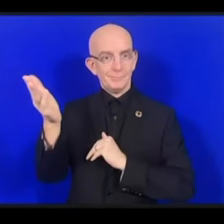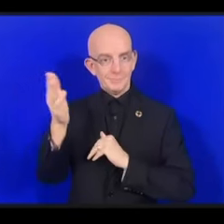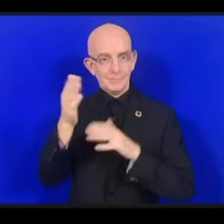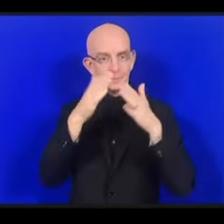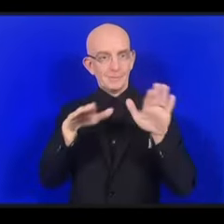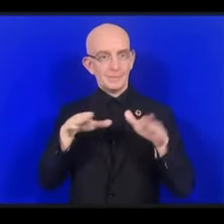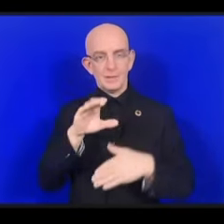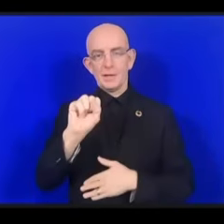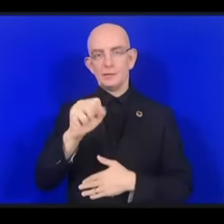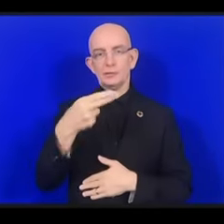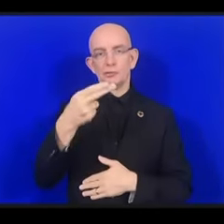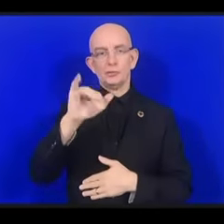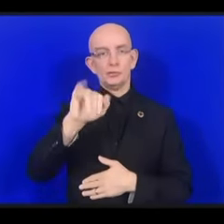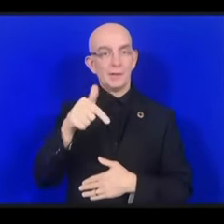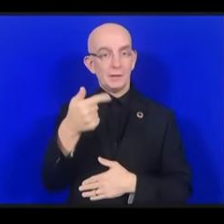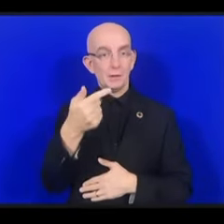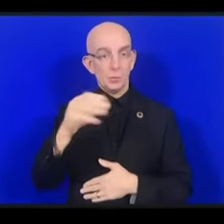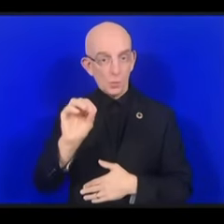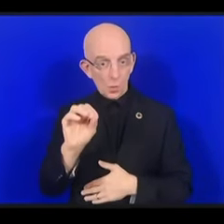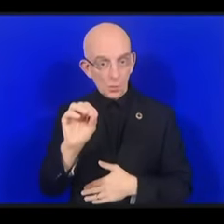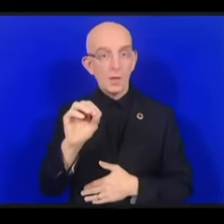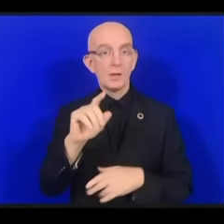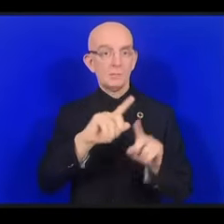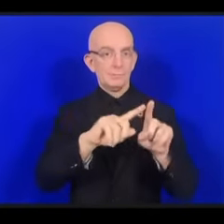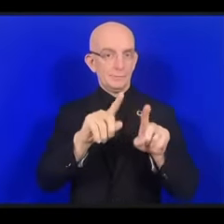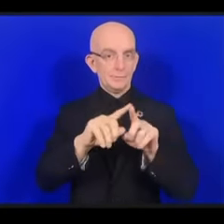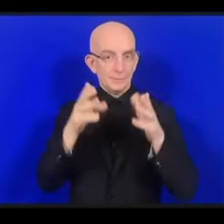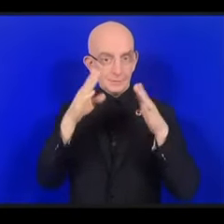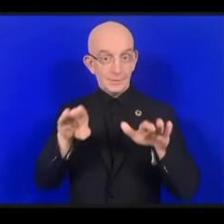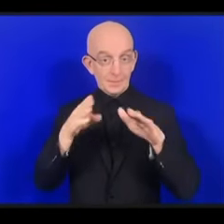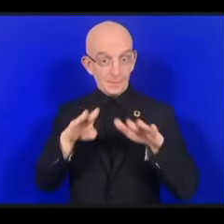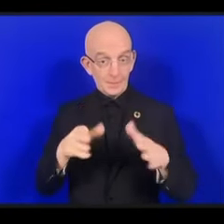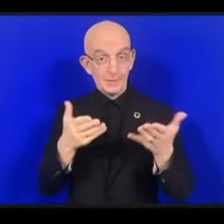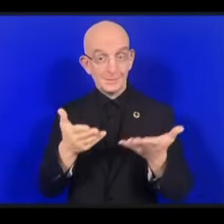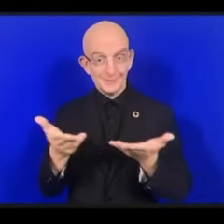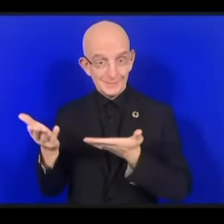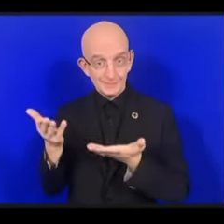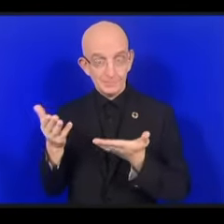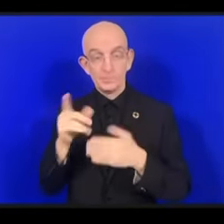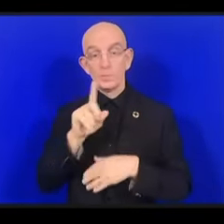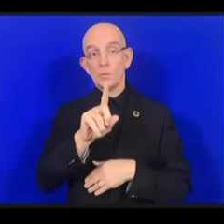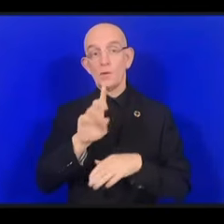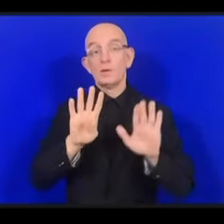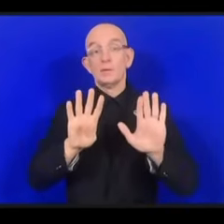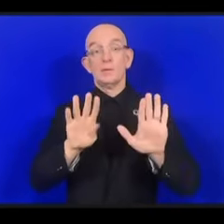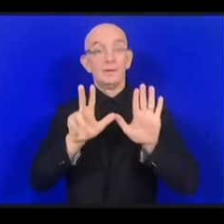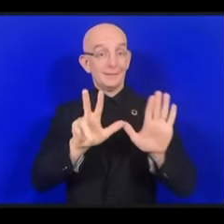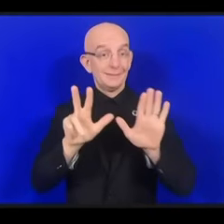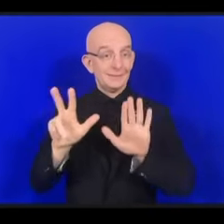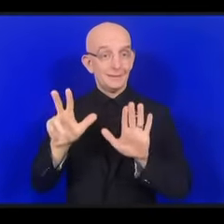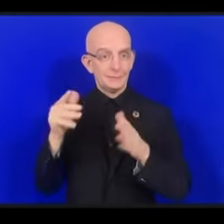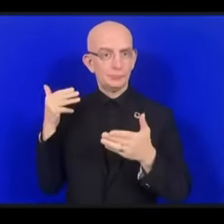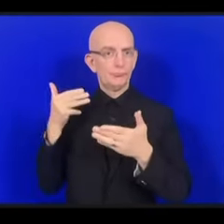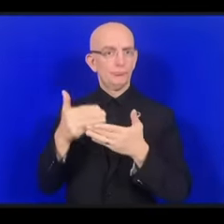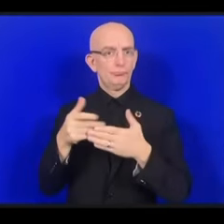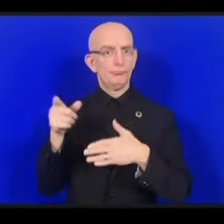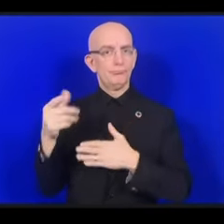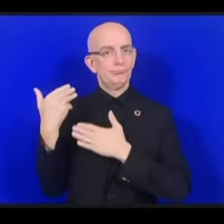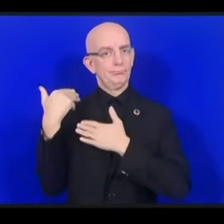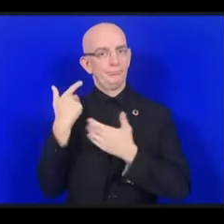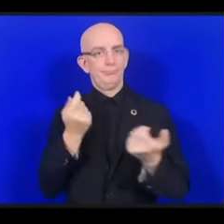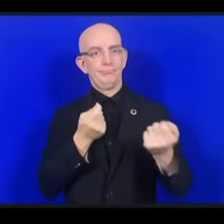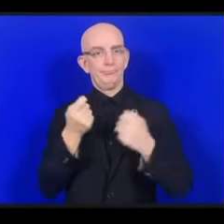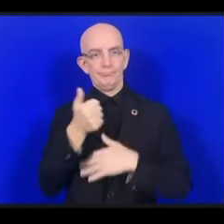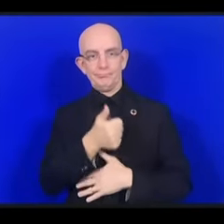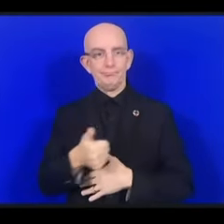Temple. In Japan, he's also widely known for writing a single kanji representing the year on